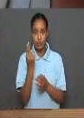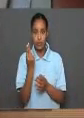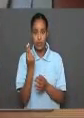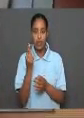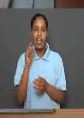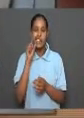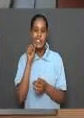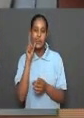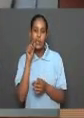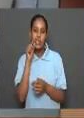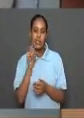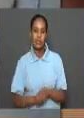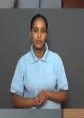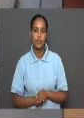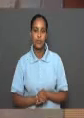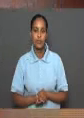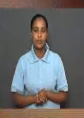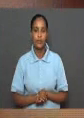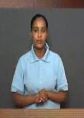used in chewing gum.